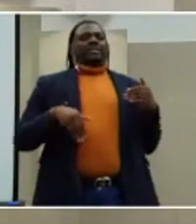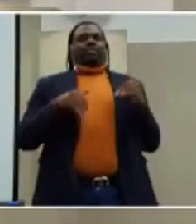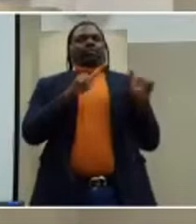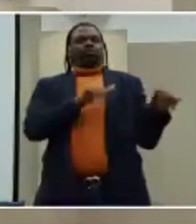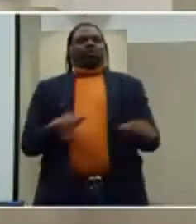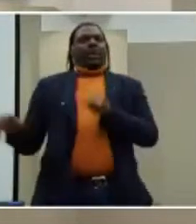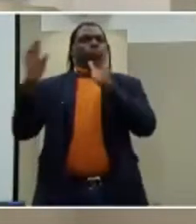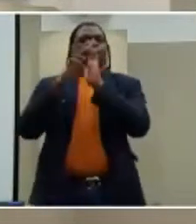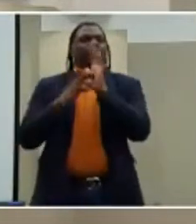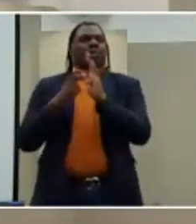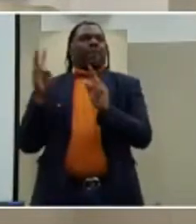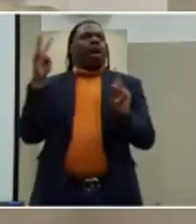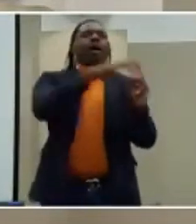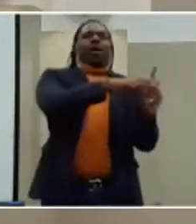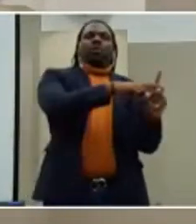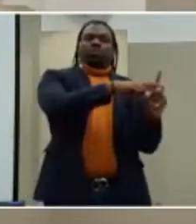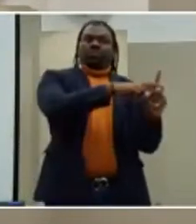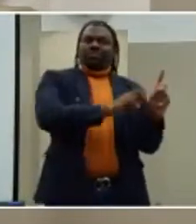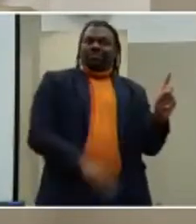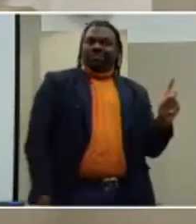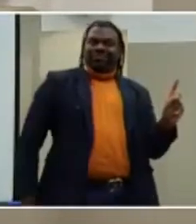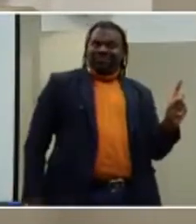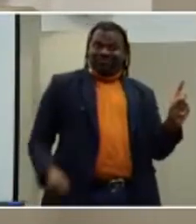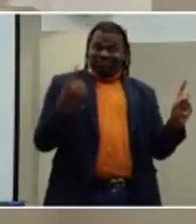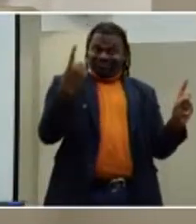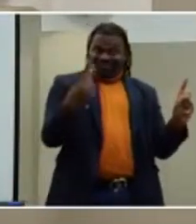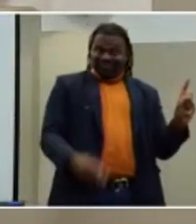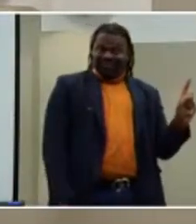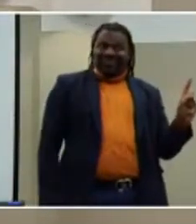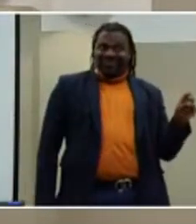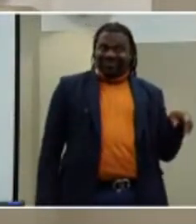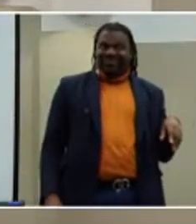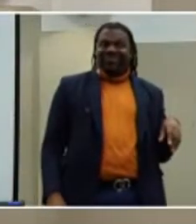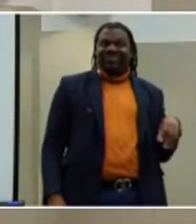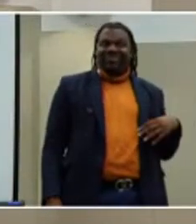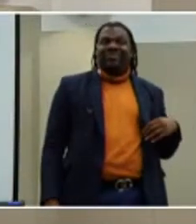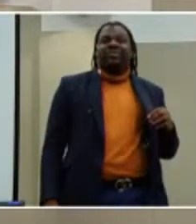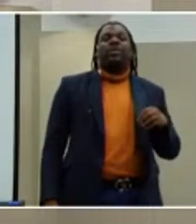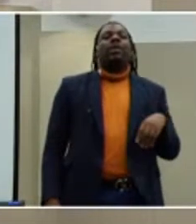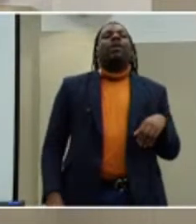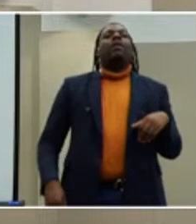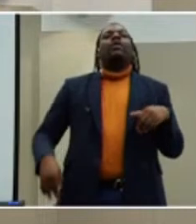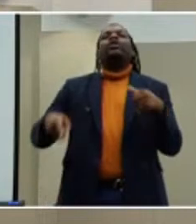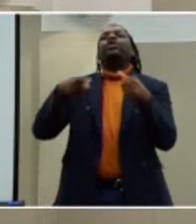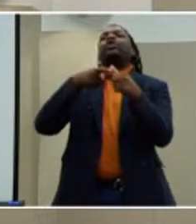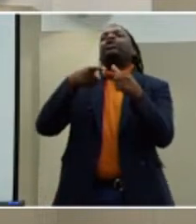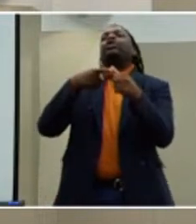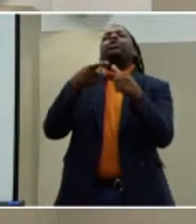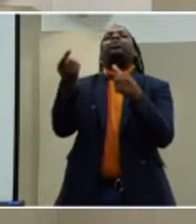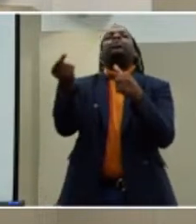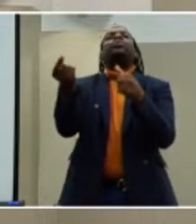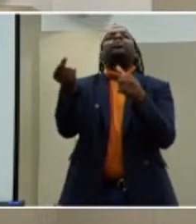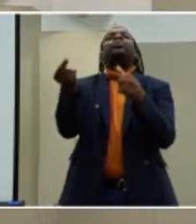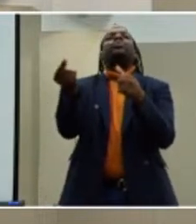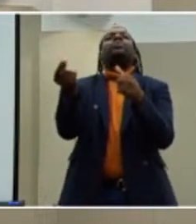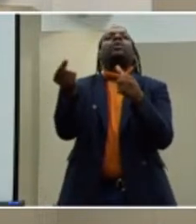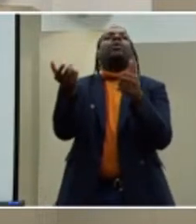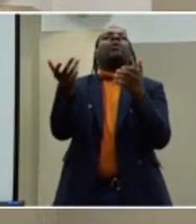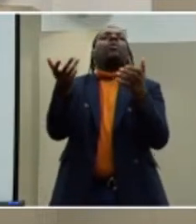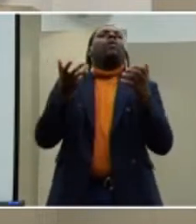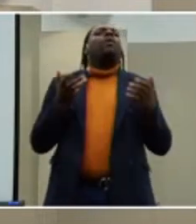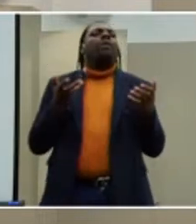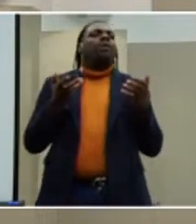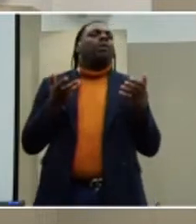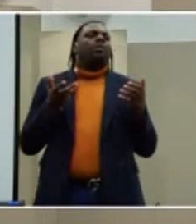rules for those comments, etc. But first off, we want to tell you a bit